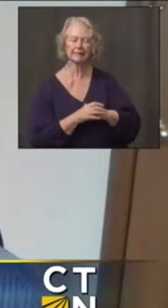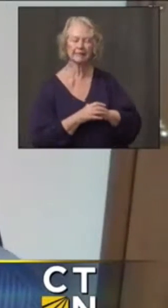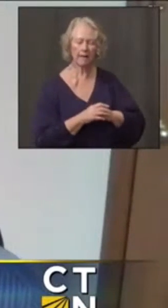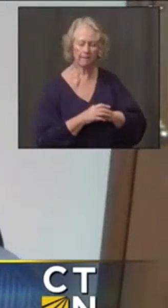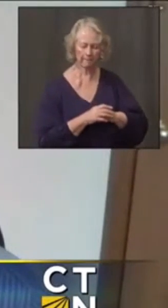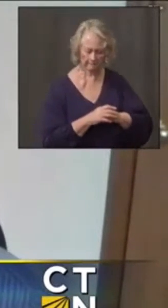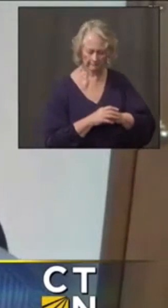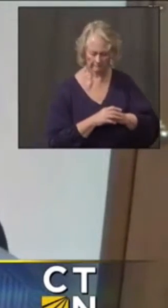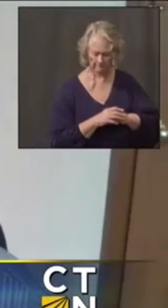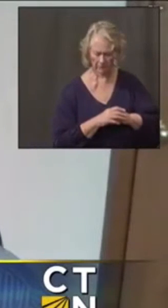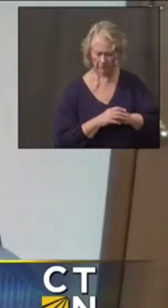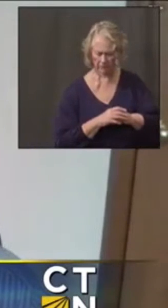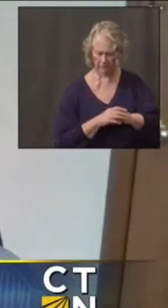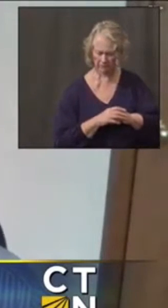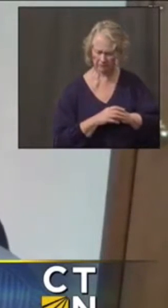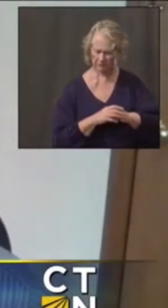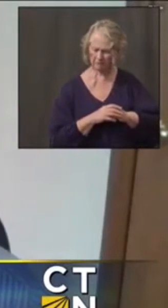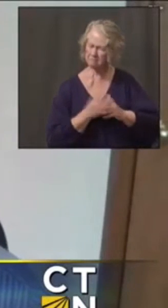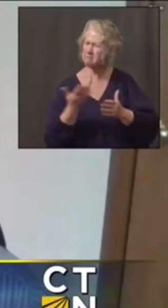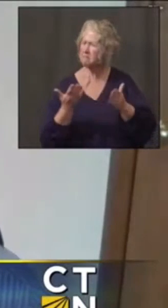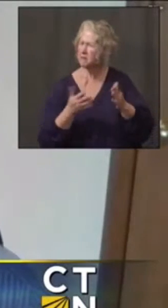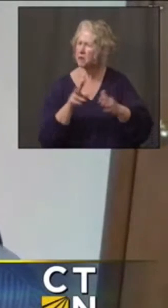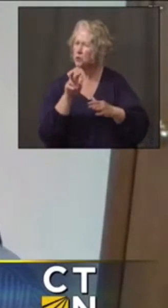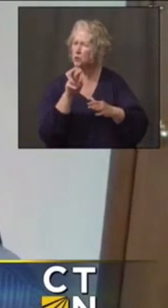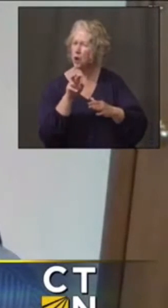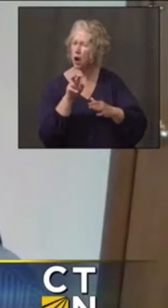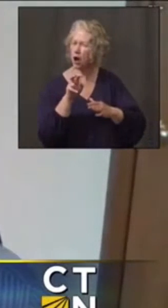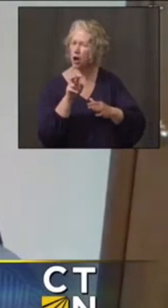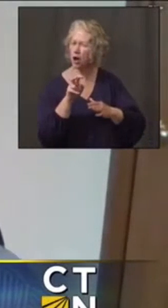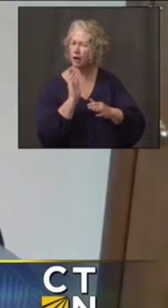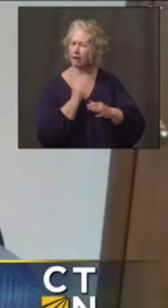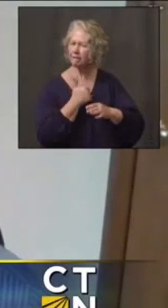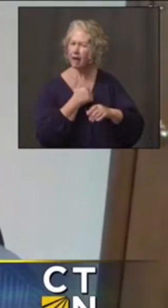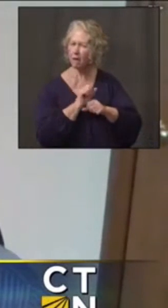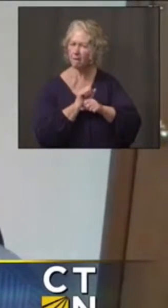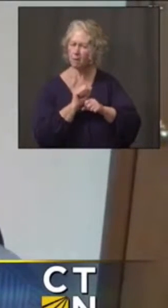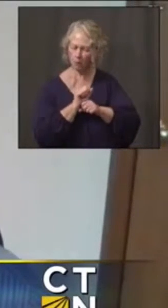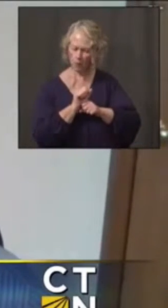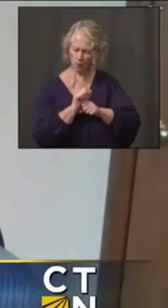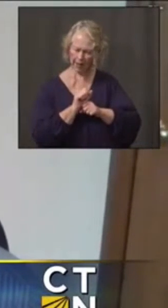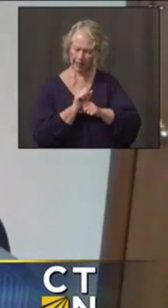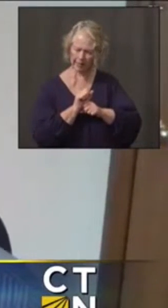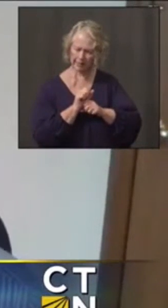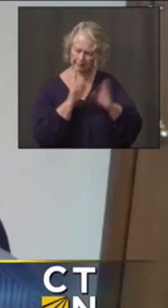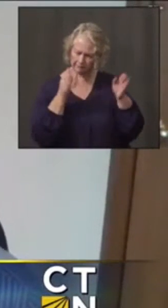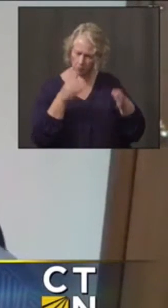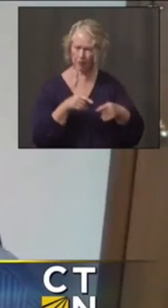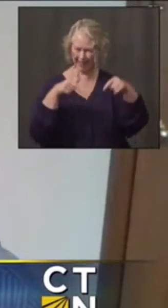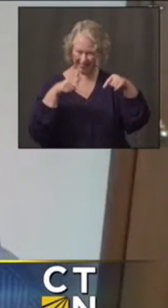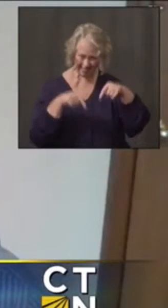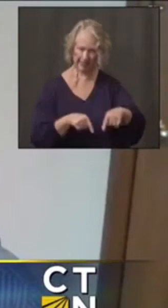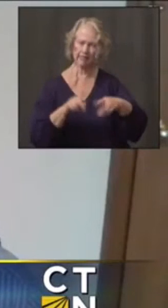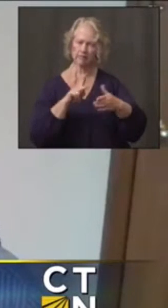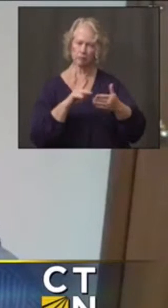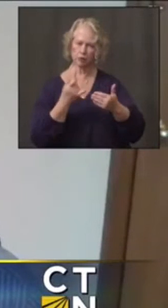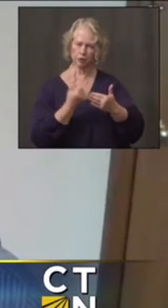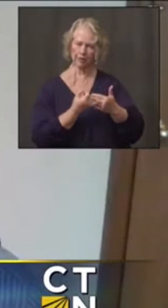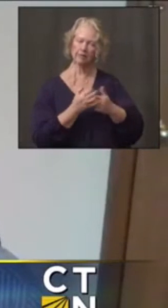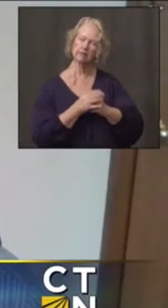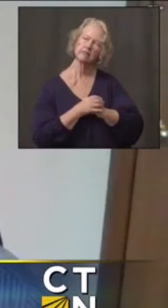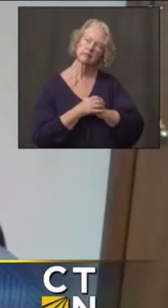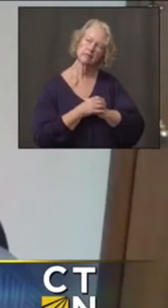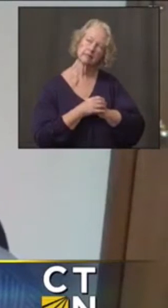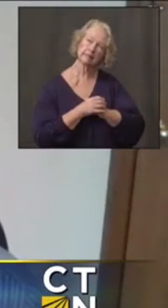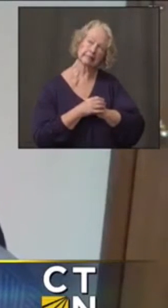We probably have had around 200 of our employees working on this project. It's a little hard